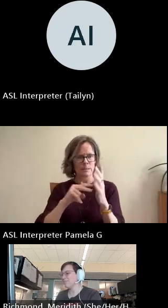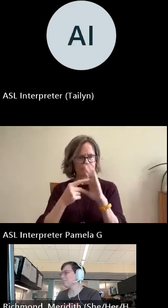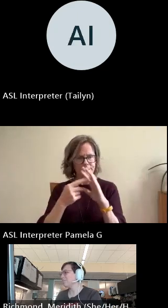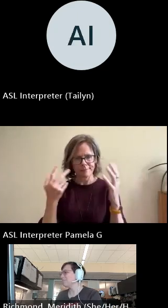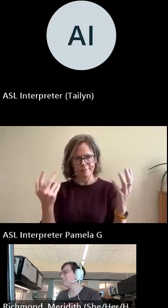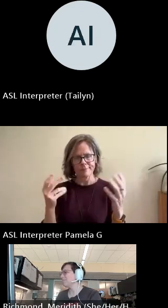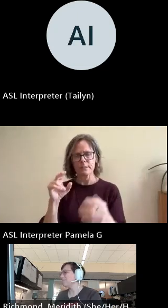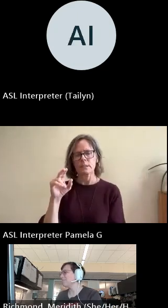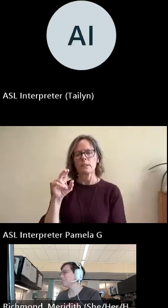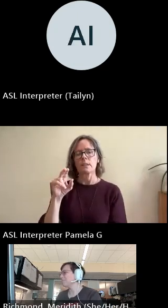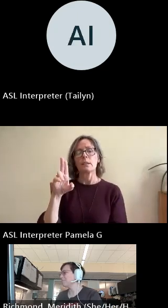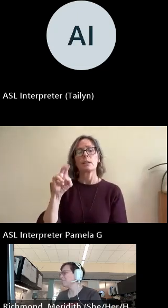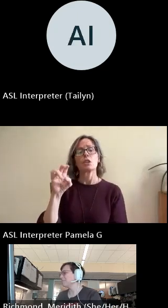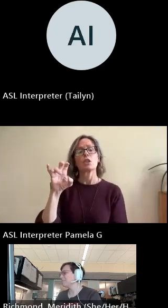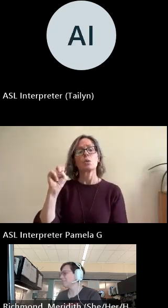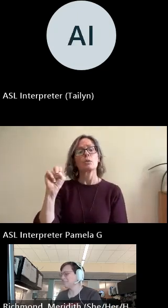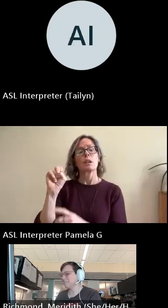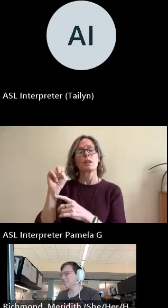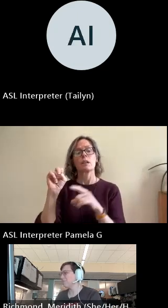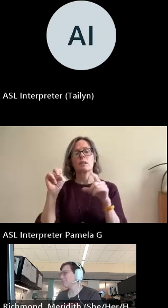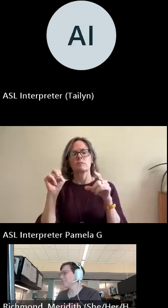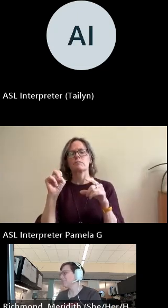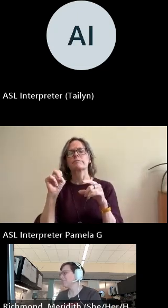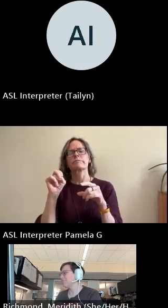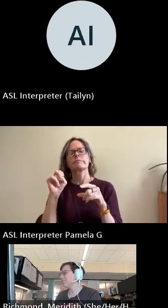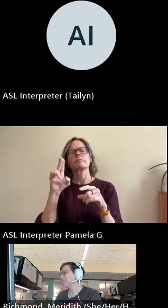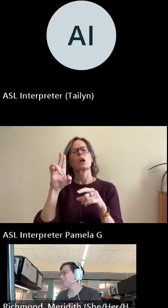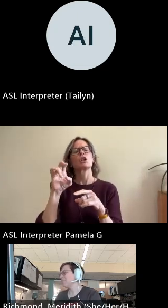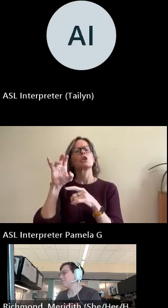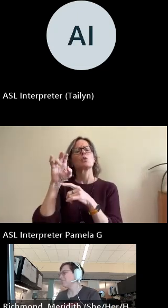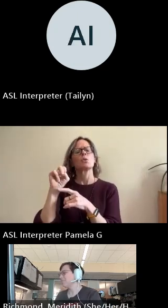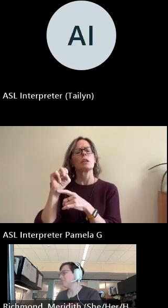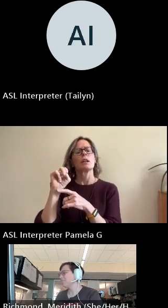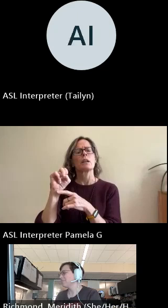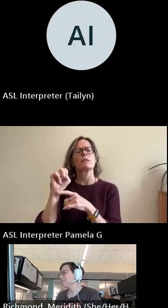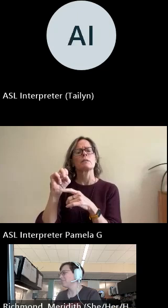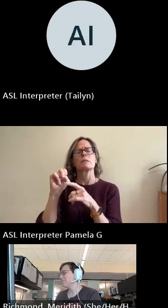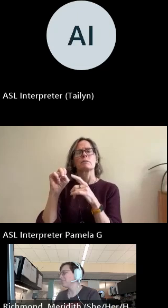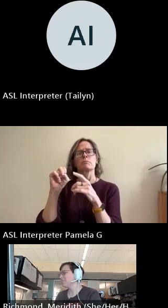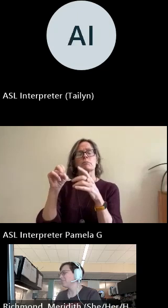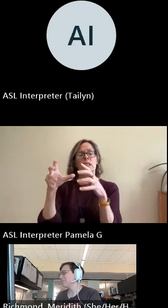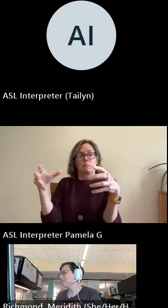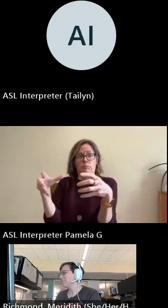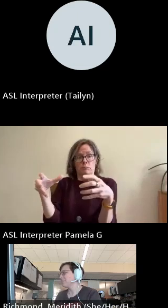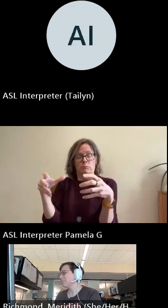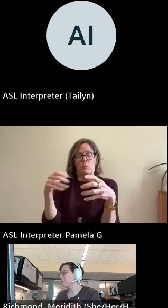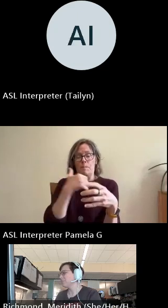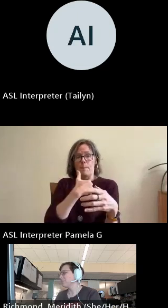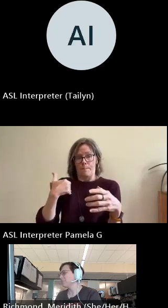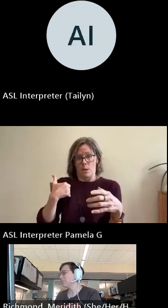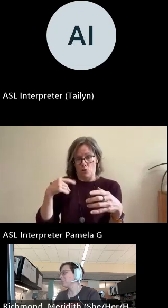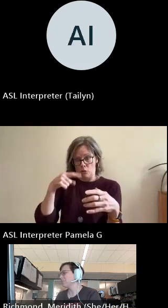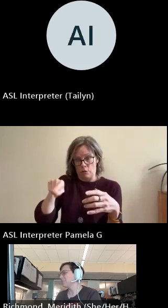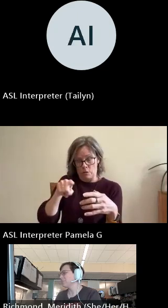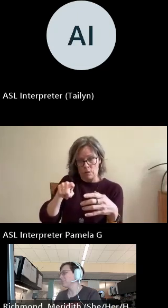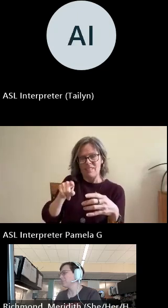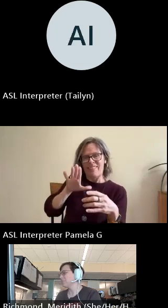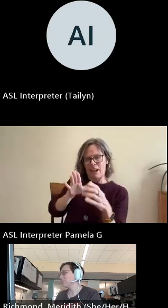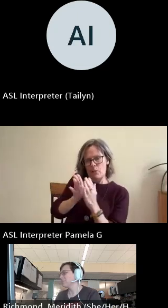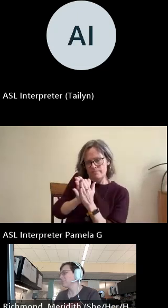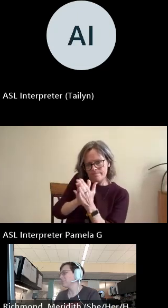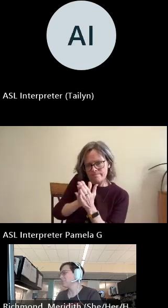union is as good as the effort and energy that members contribute. It's really important that we